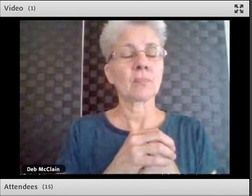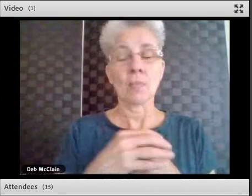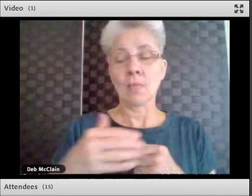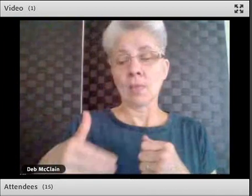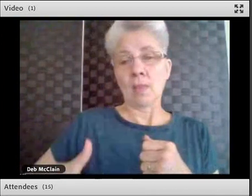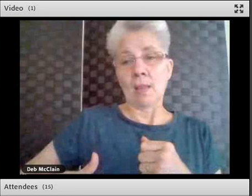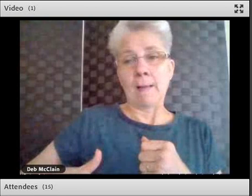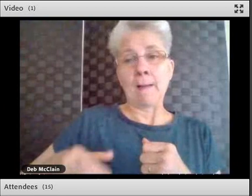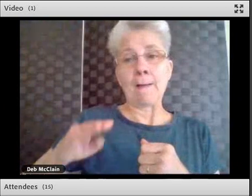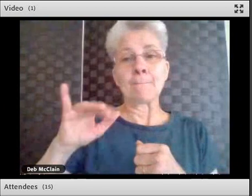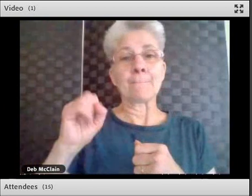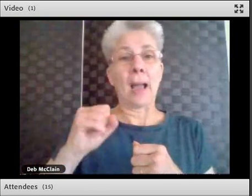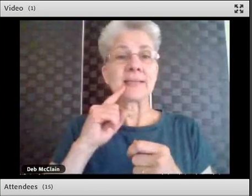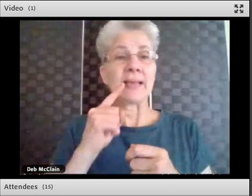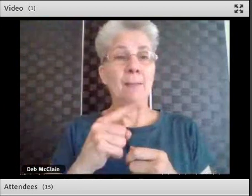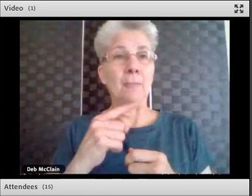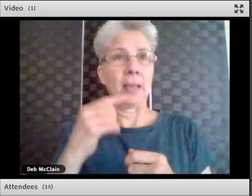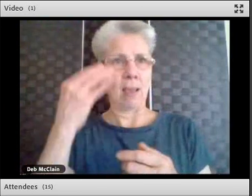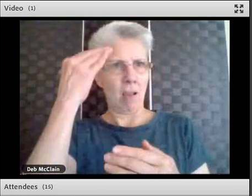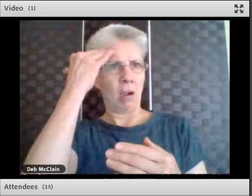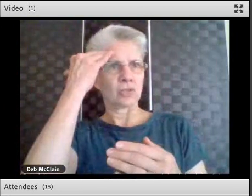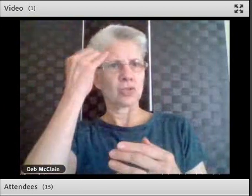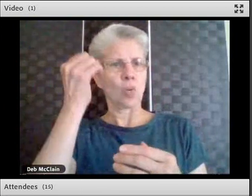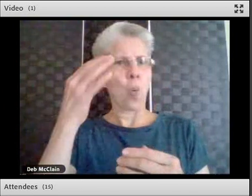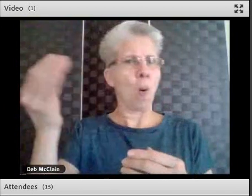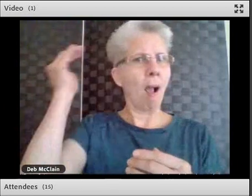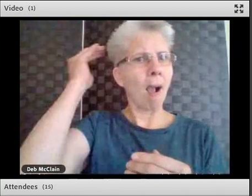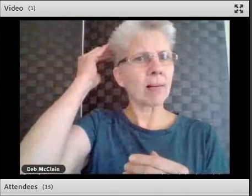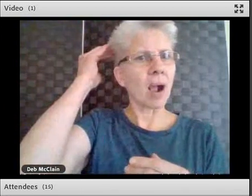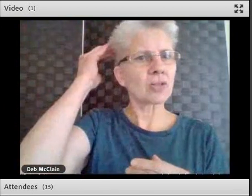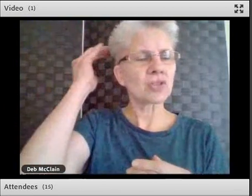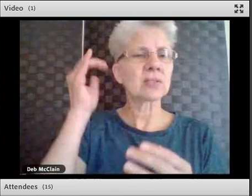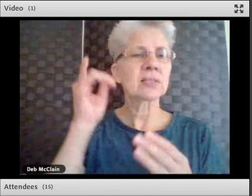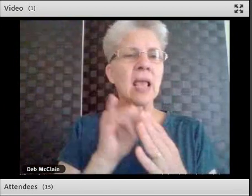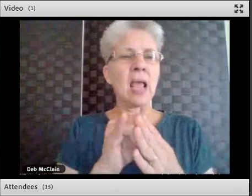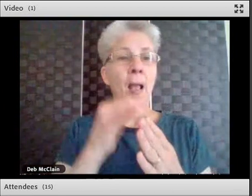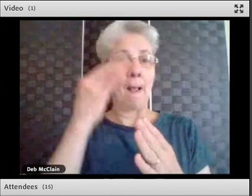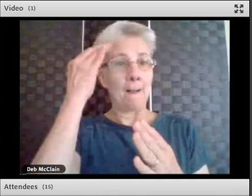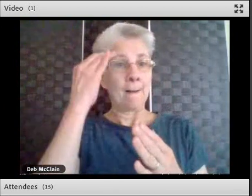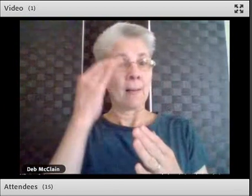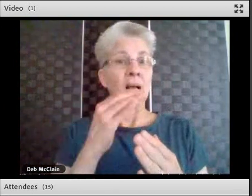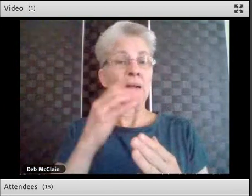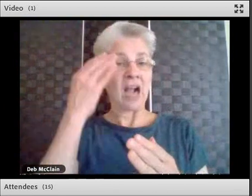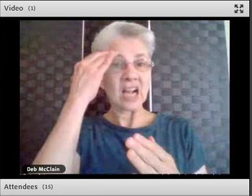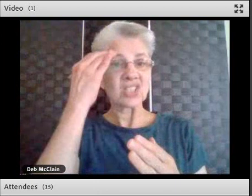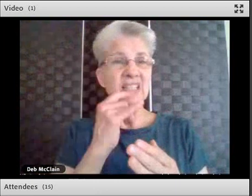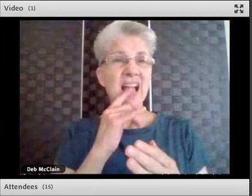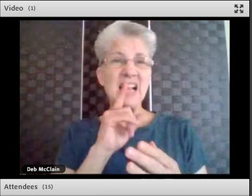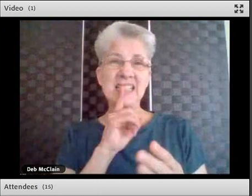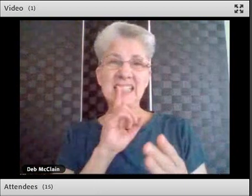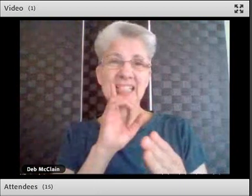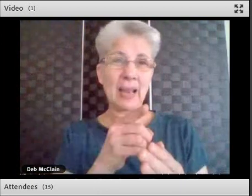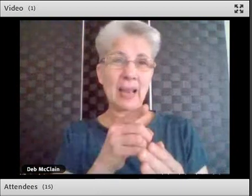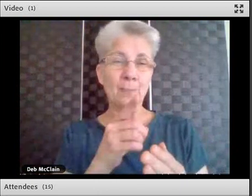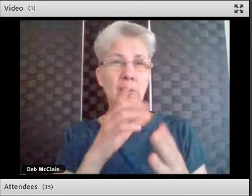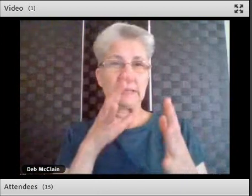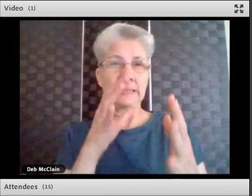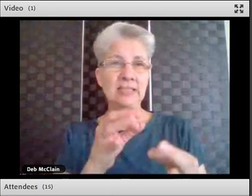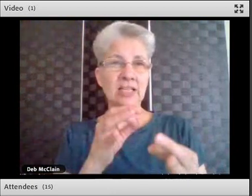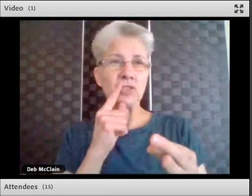Bias can be conscious or unconscious. Conscious bias involves a deliberate decision to view someone or something negatively,